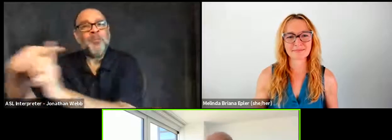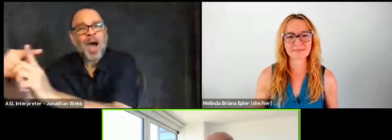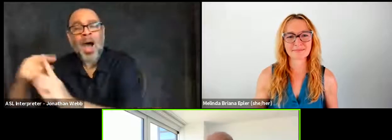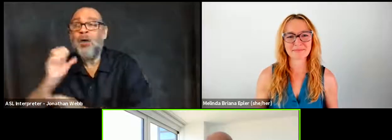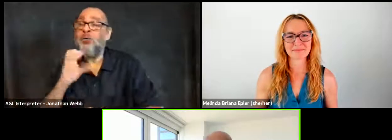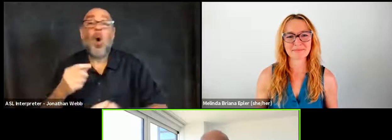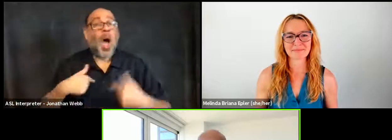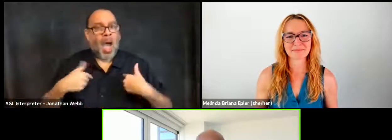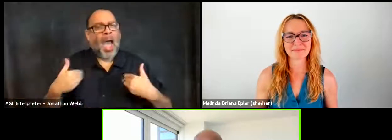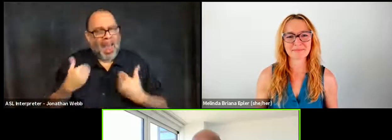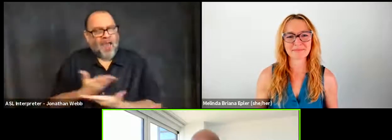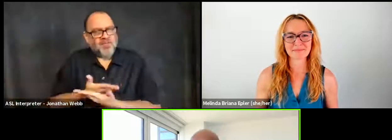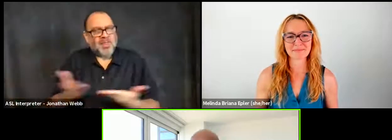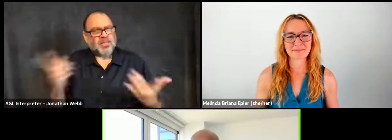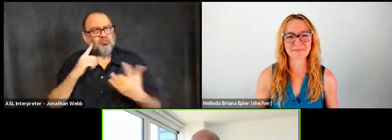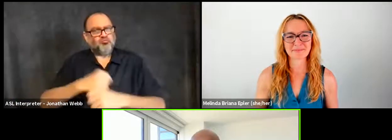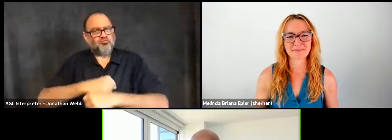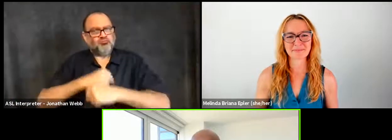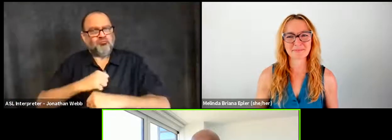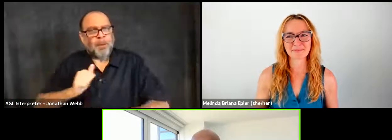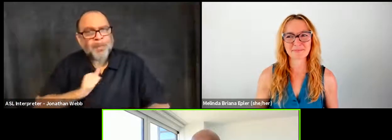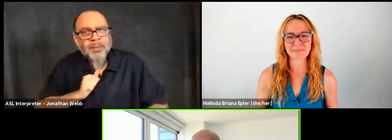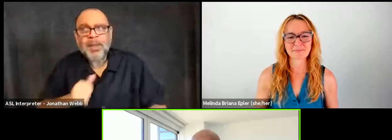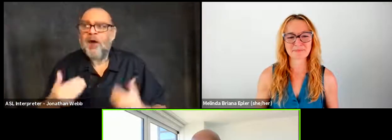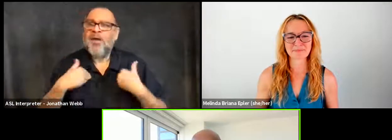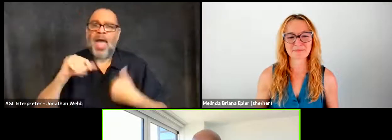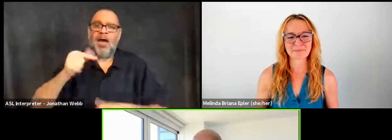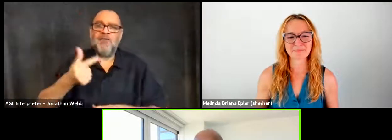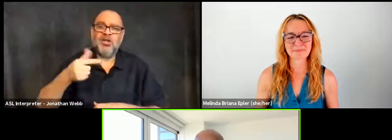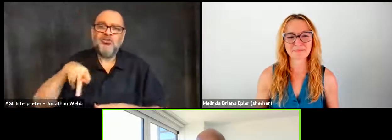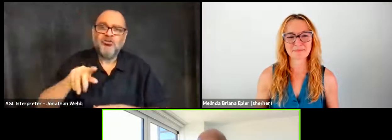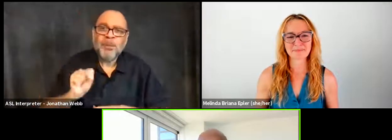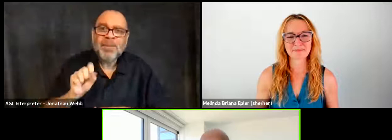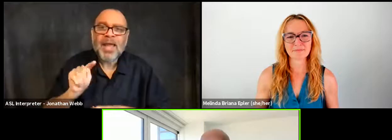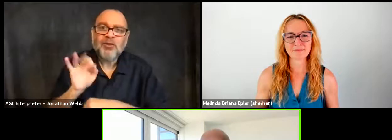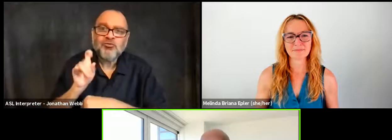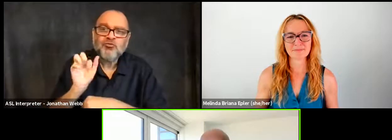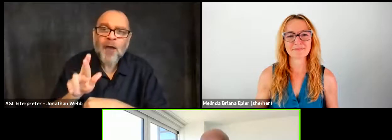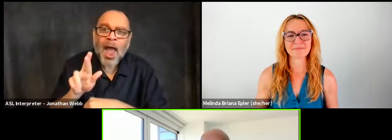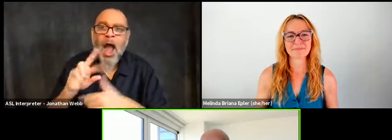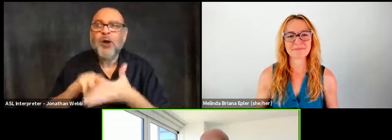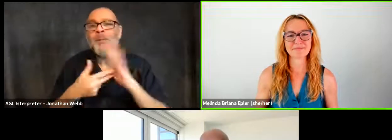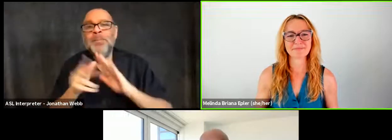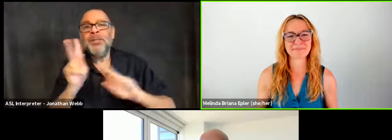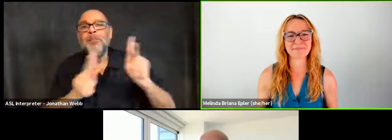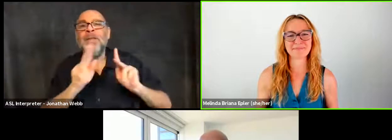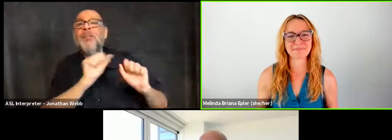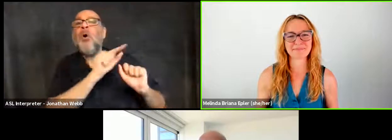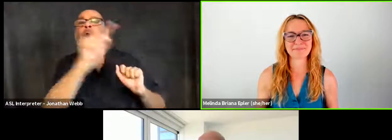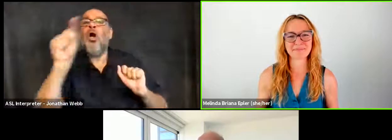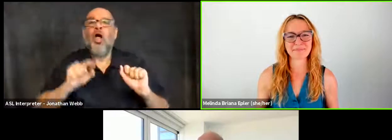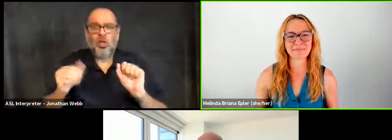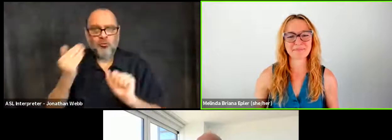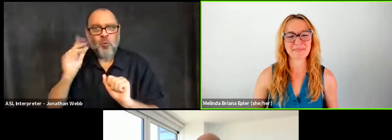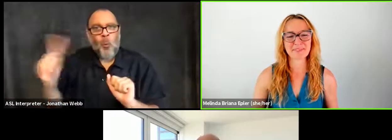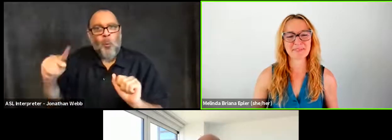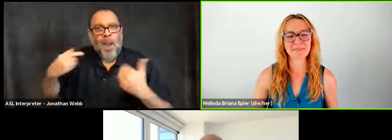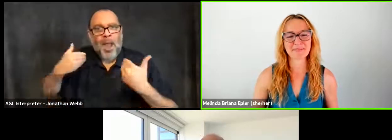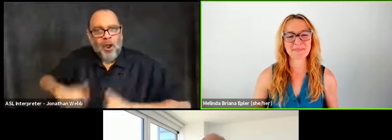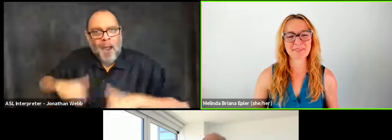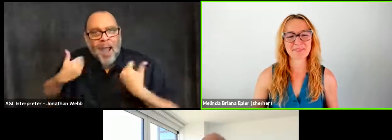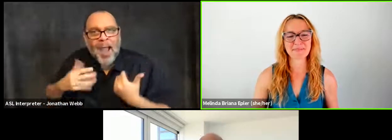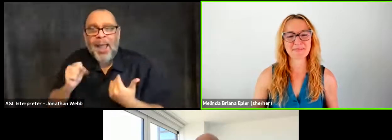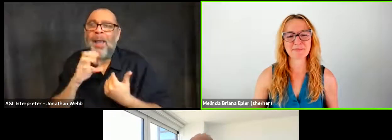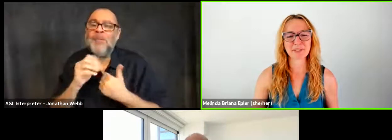course, you can donate, support the cause, and you also can check on me. So there you go.